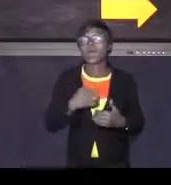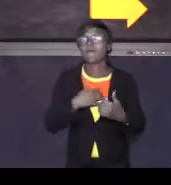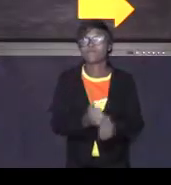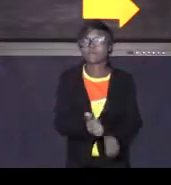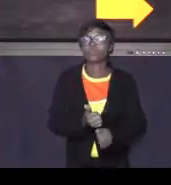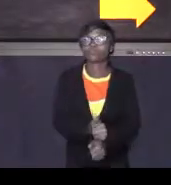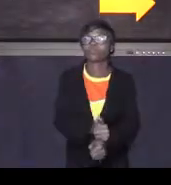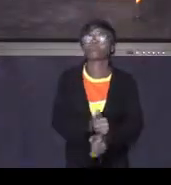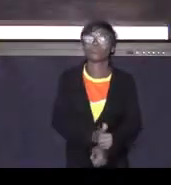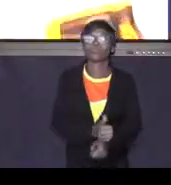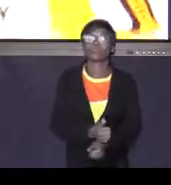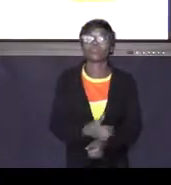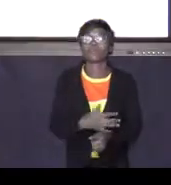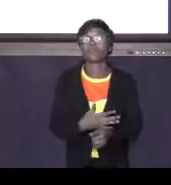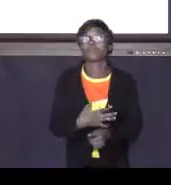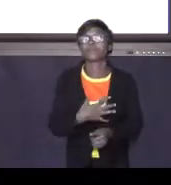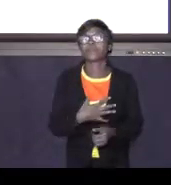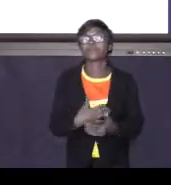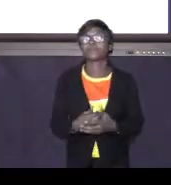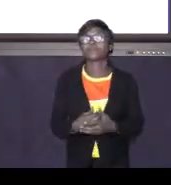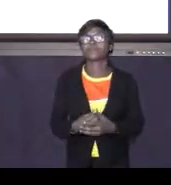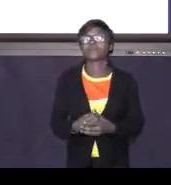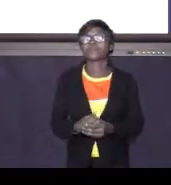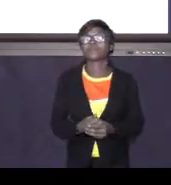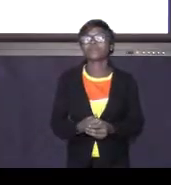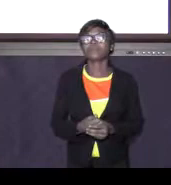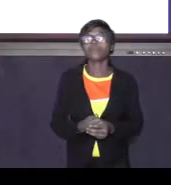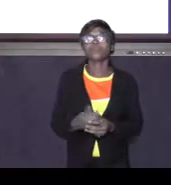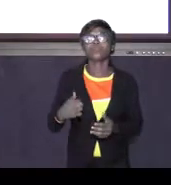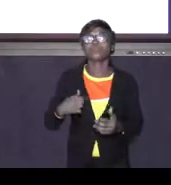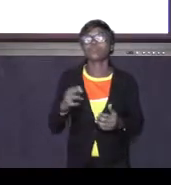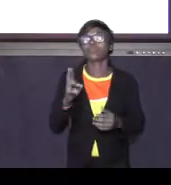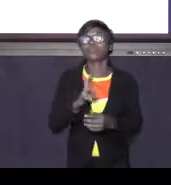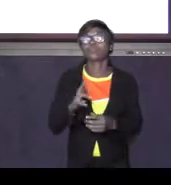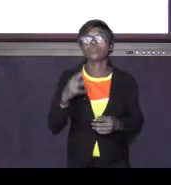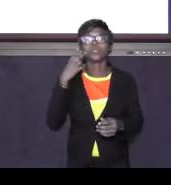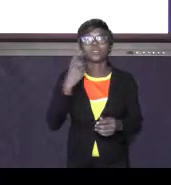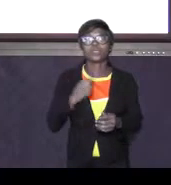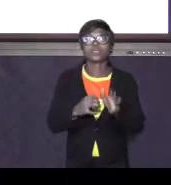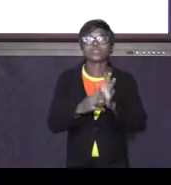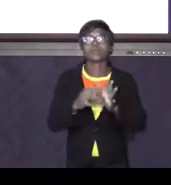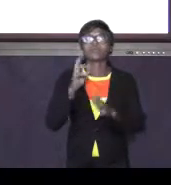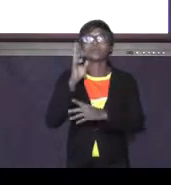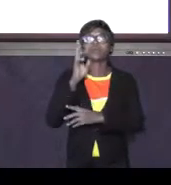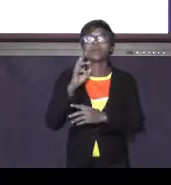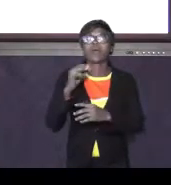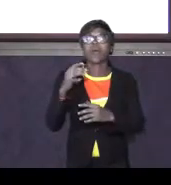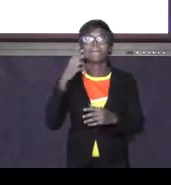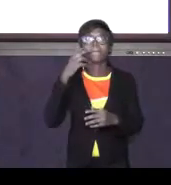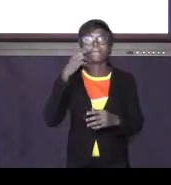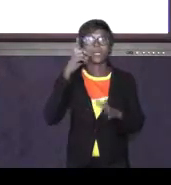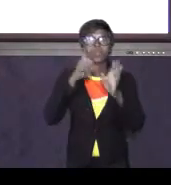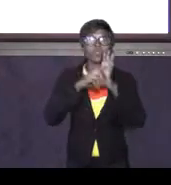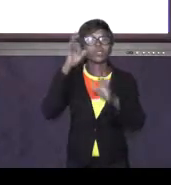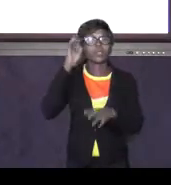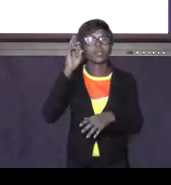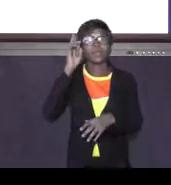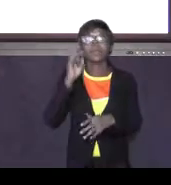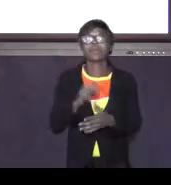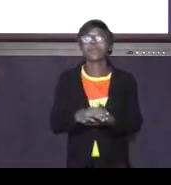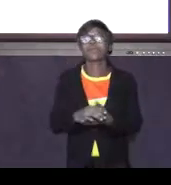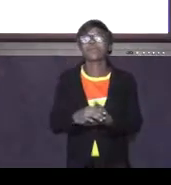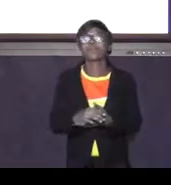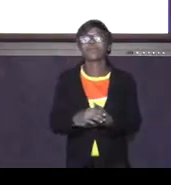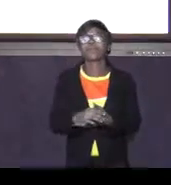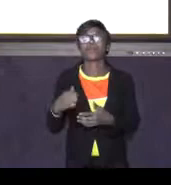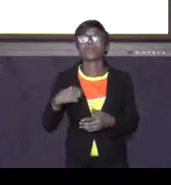we have planes. Let's look at the examples. We have the saw. Example here, we have panel saw. What